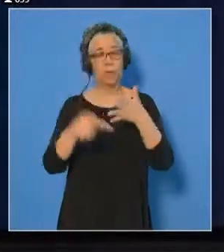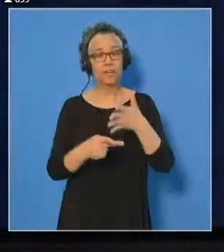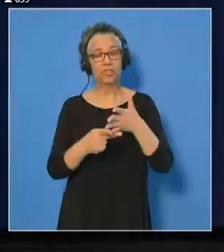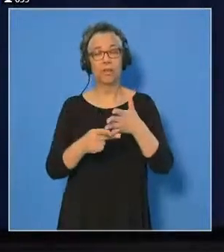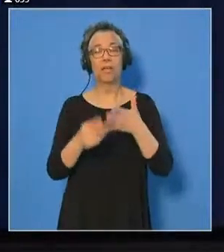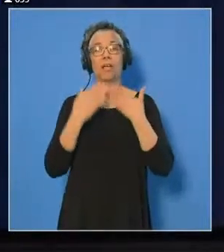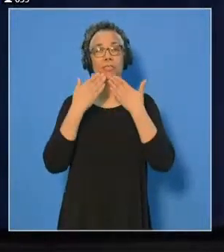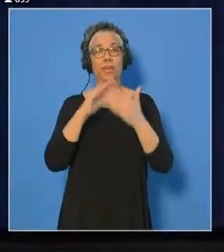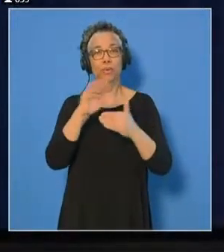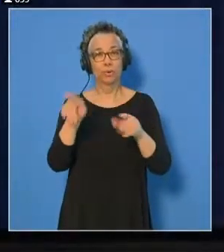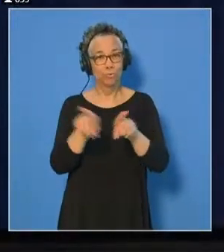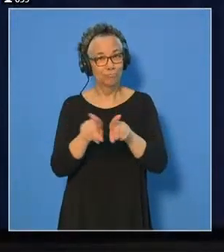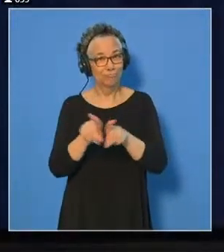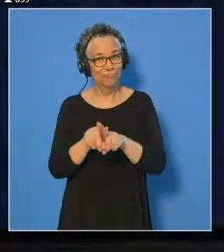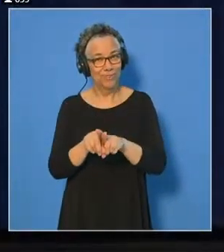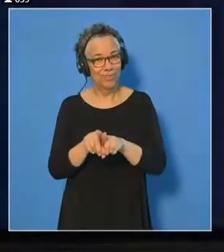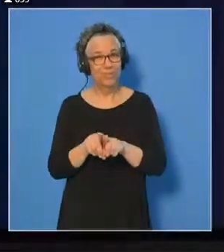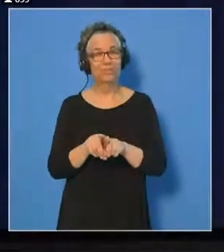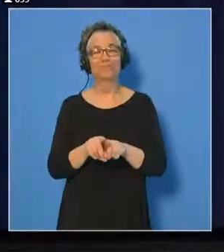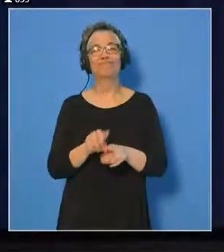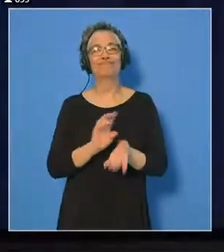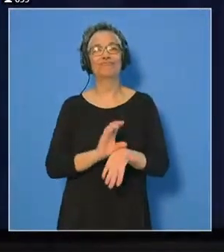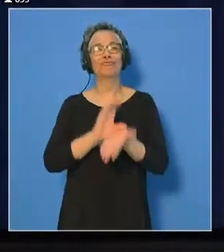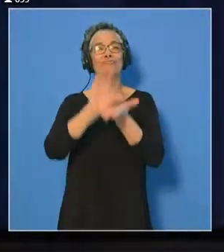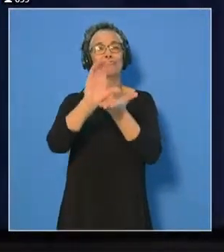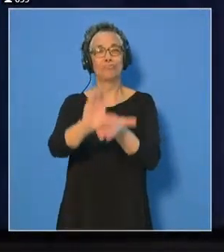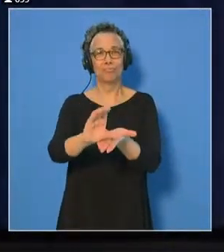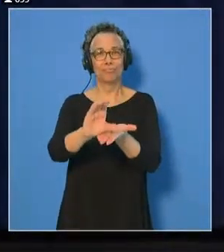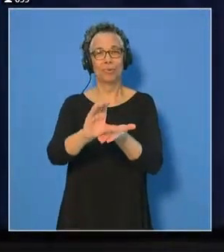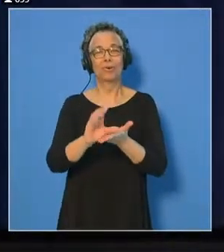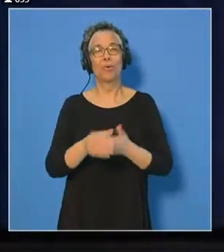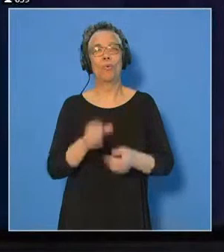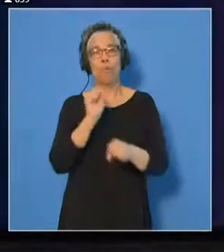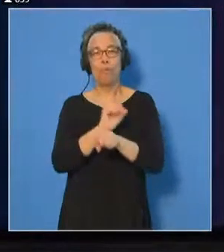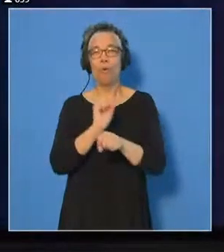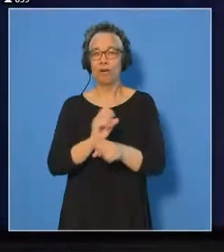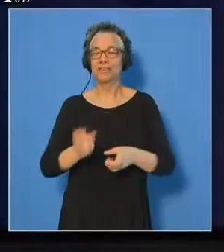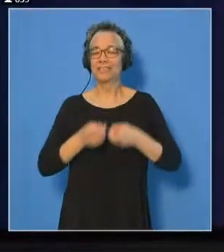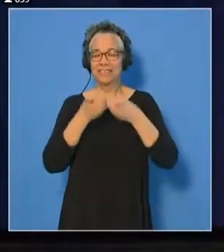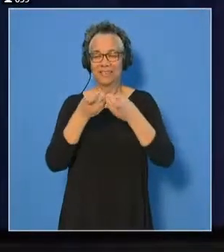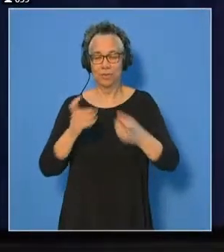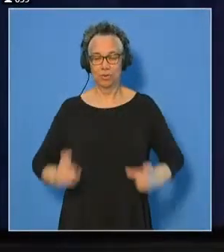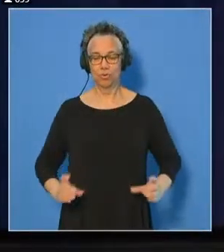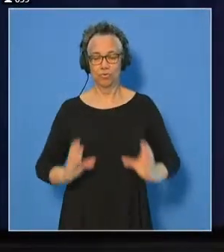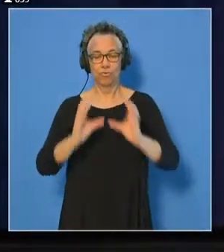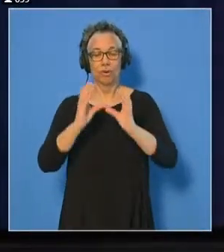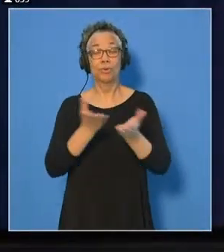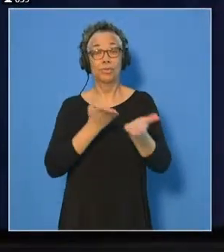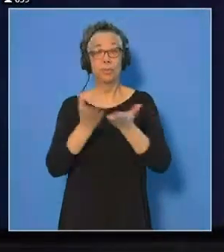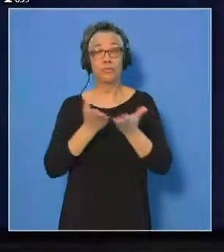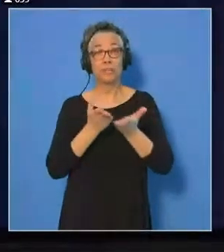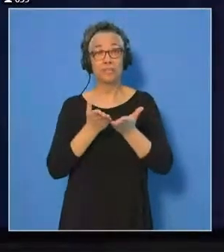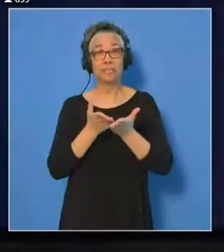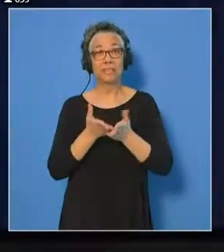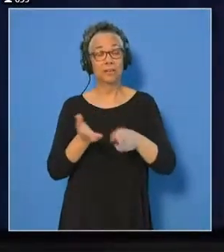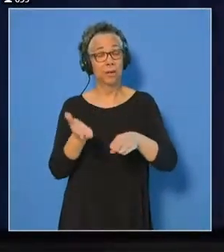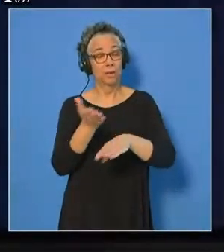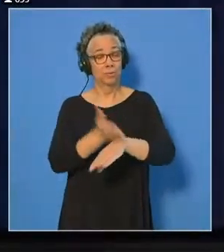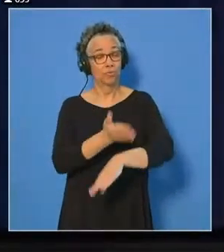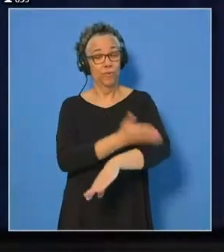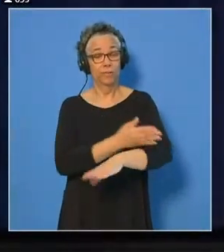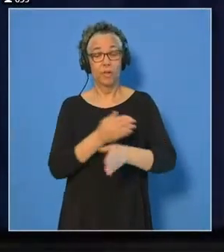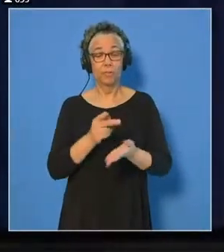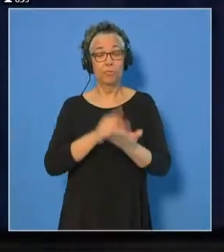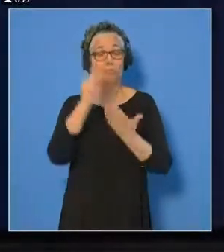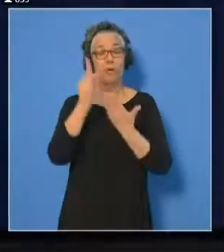nonprofit organizations that work hard to deliver critical and essential services, ramping up their programs to meet client needs and